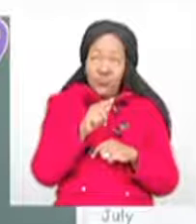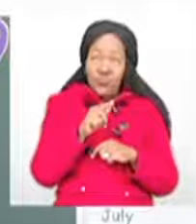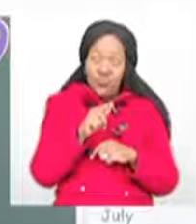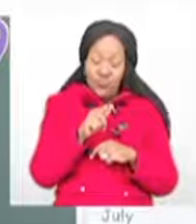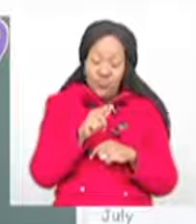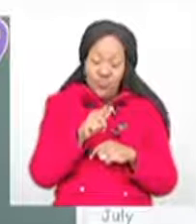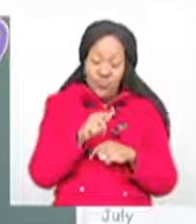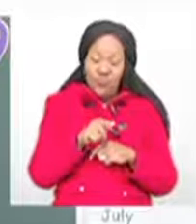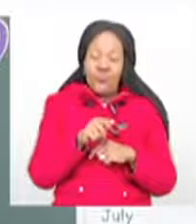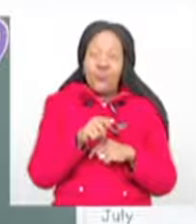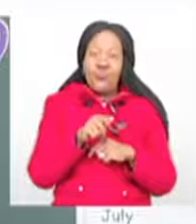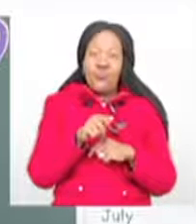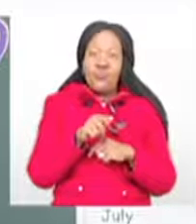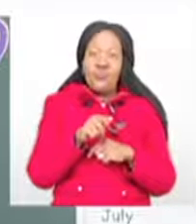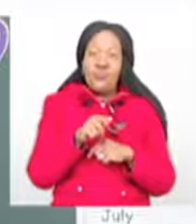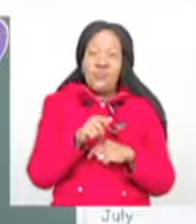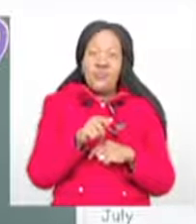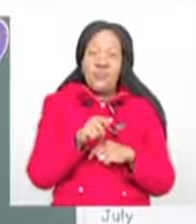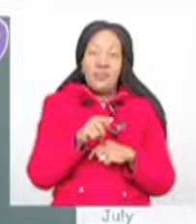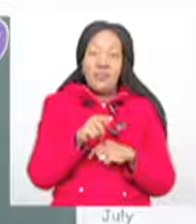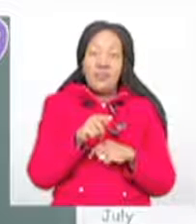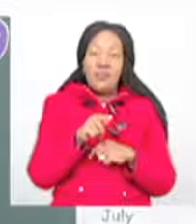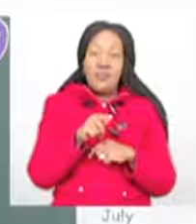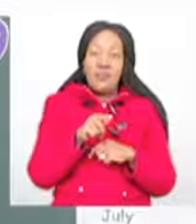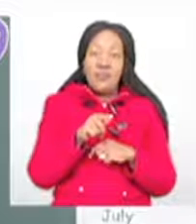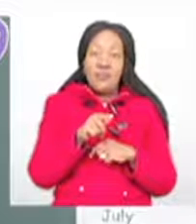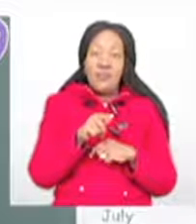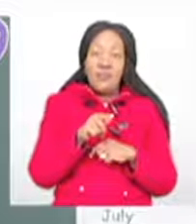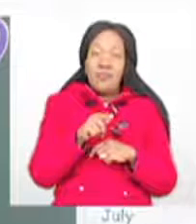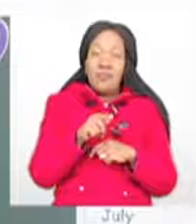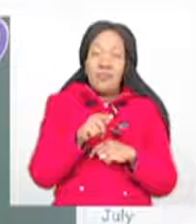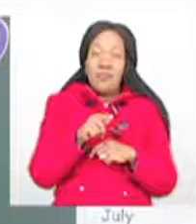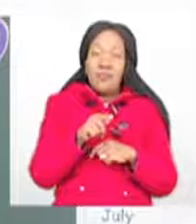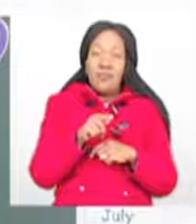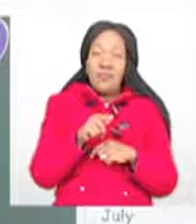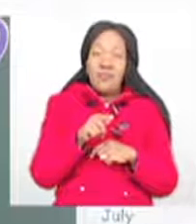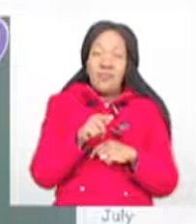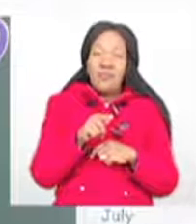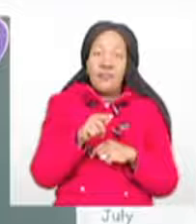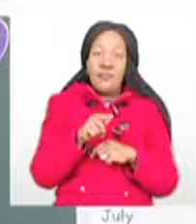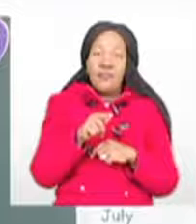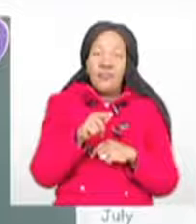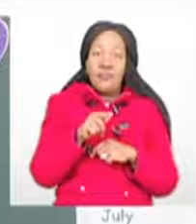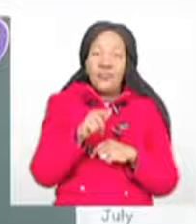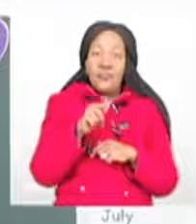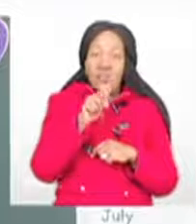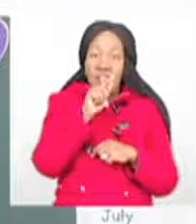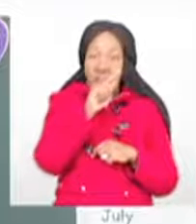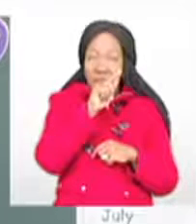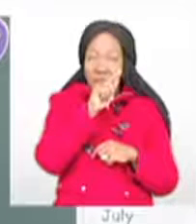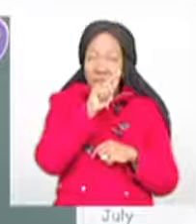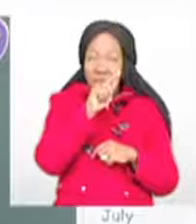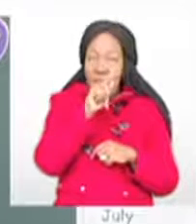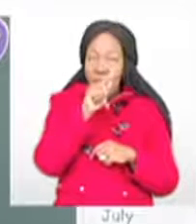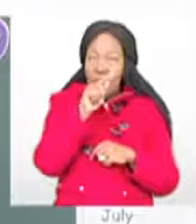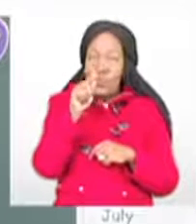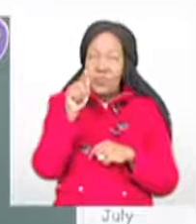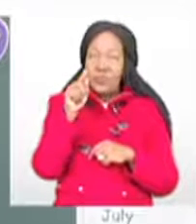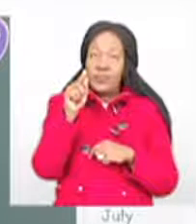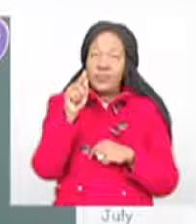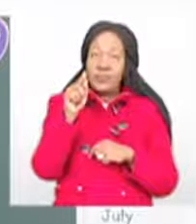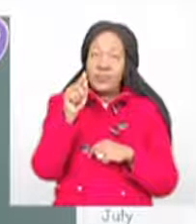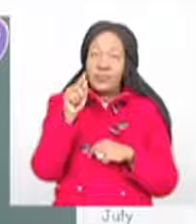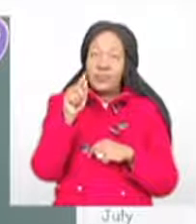we go all the way down letter F's body and put a line in the